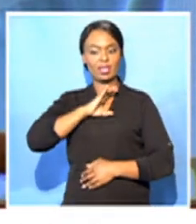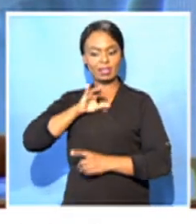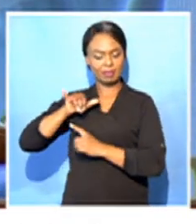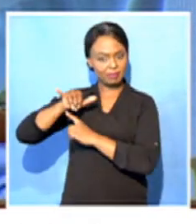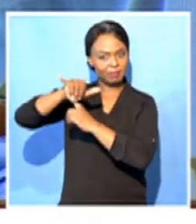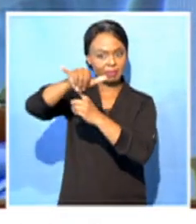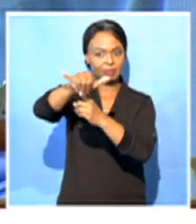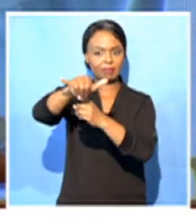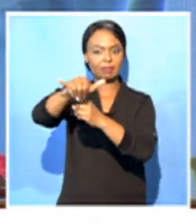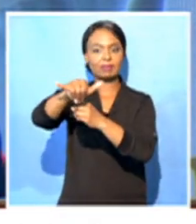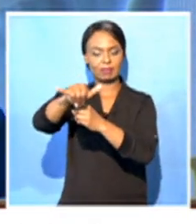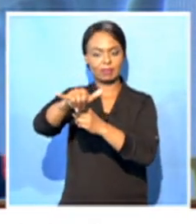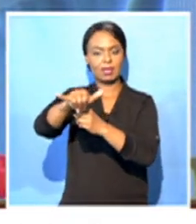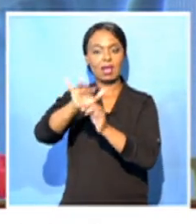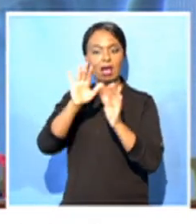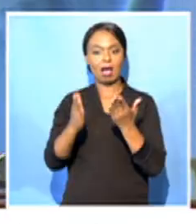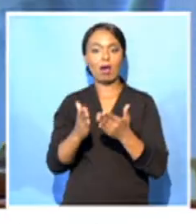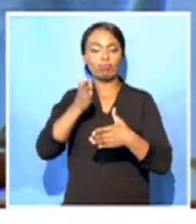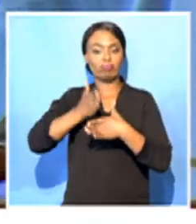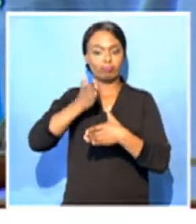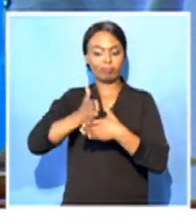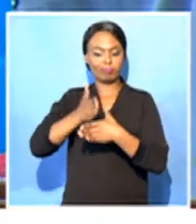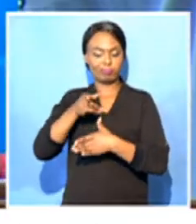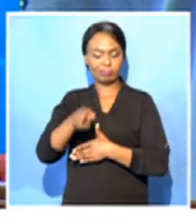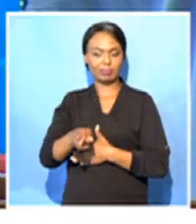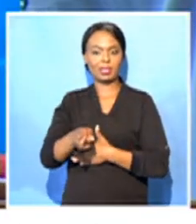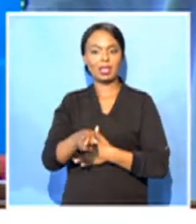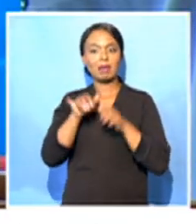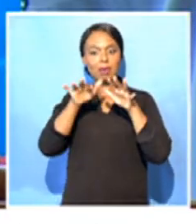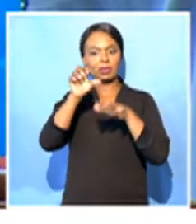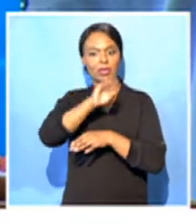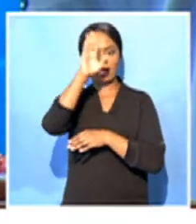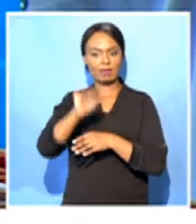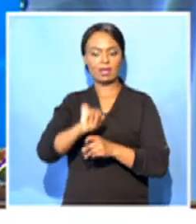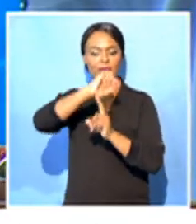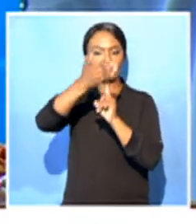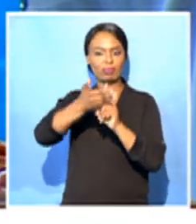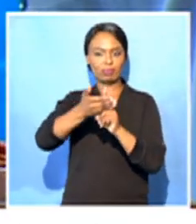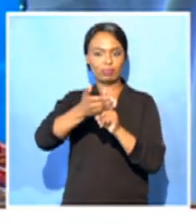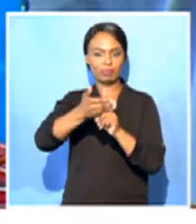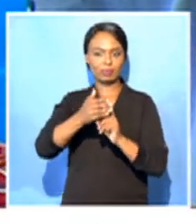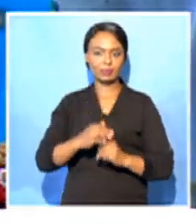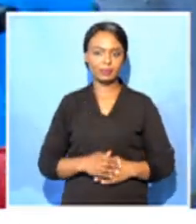defence of this, our great nation, the Republic of South Africa.